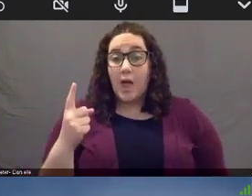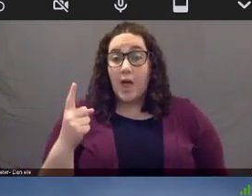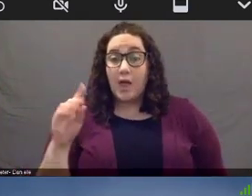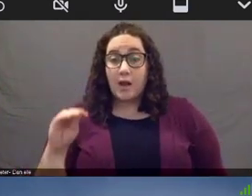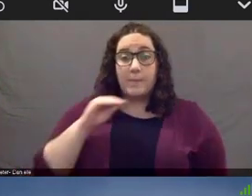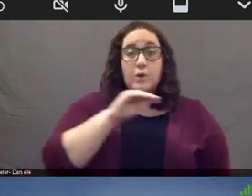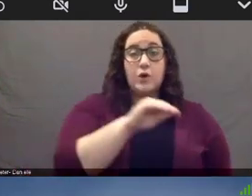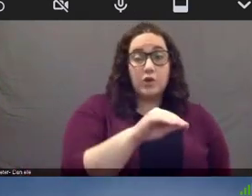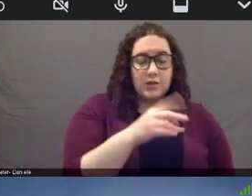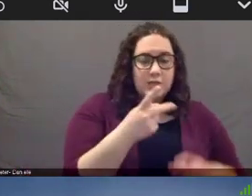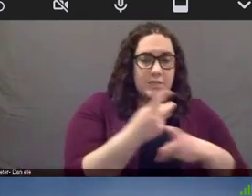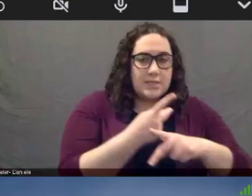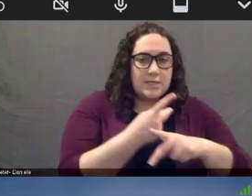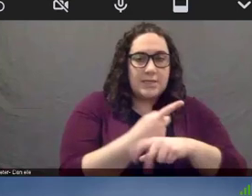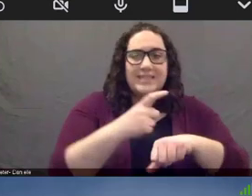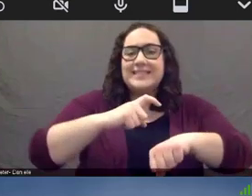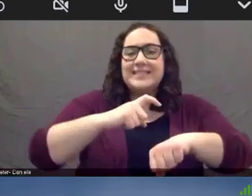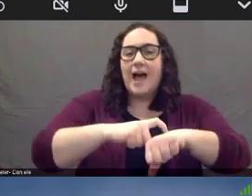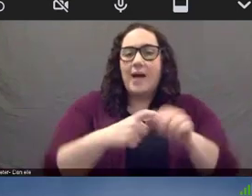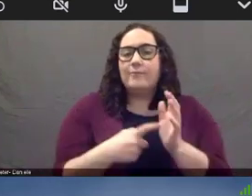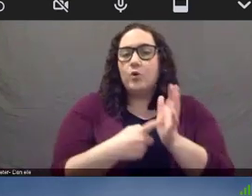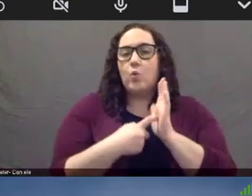cool something down.